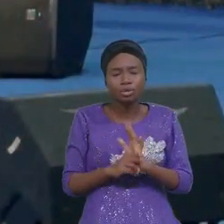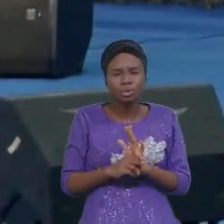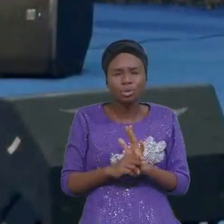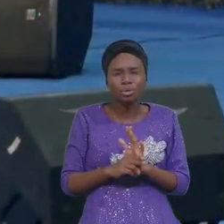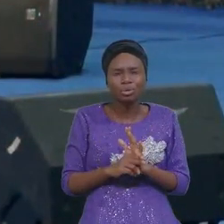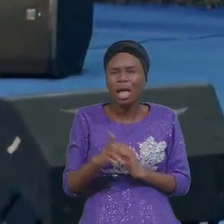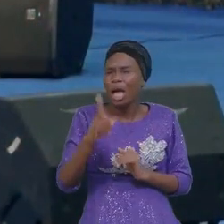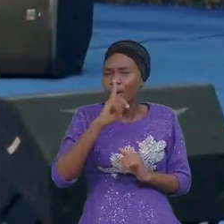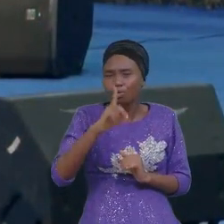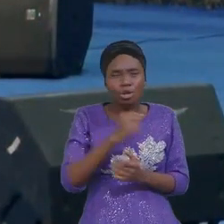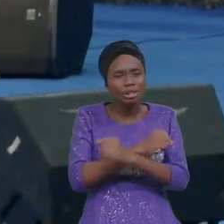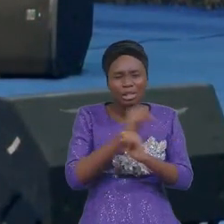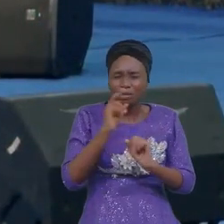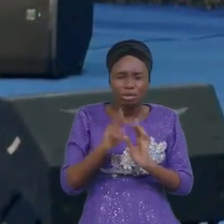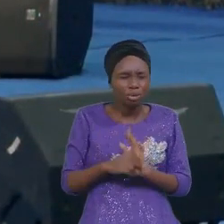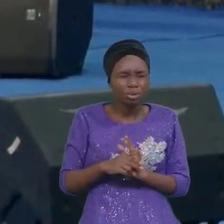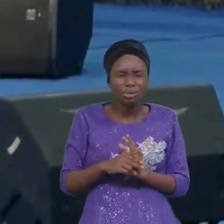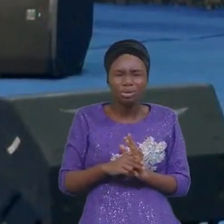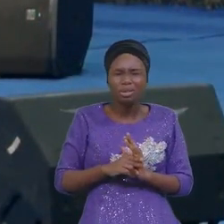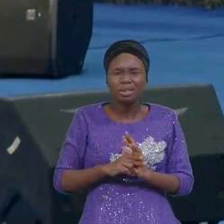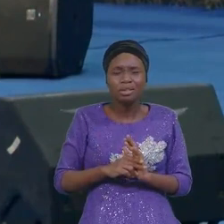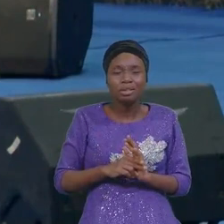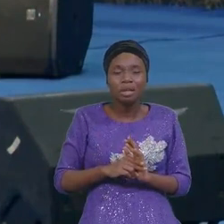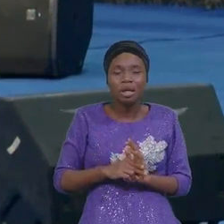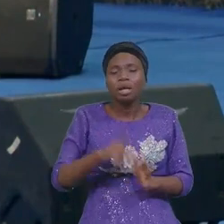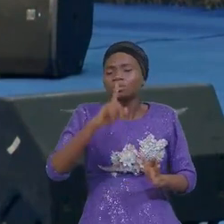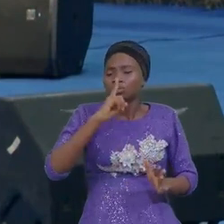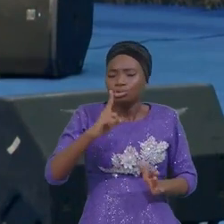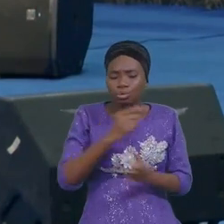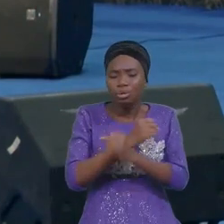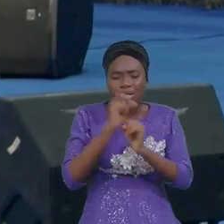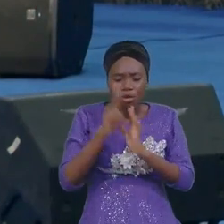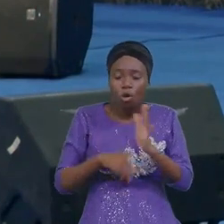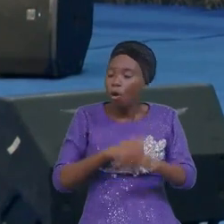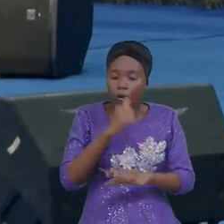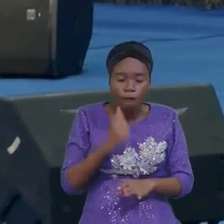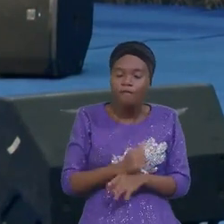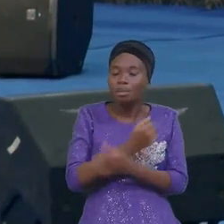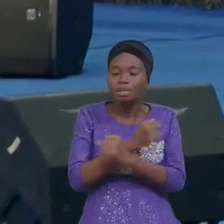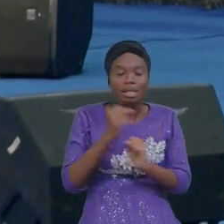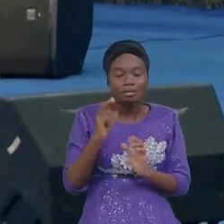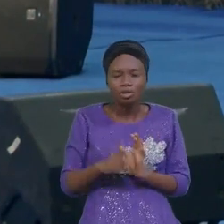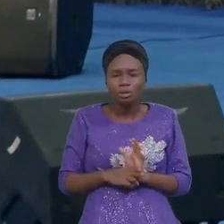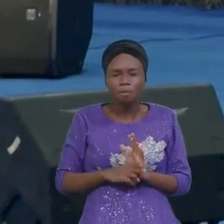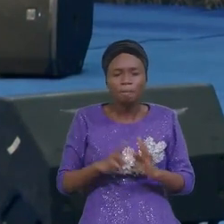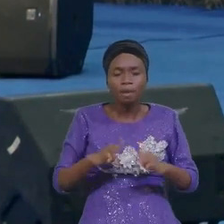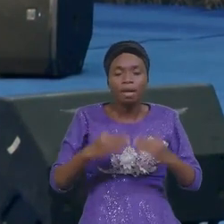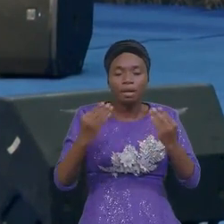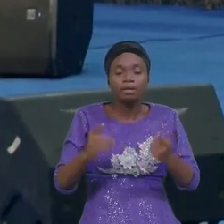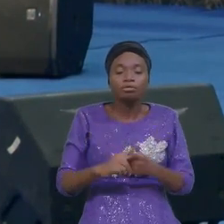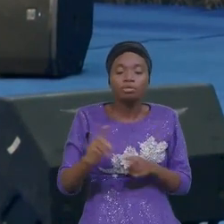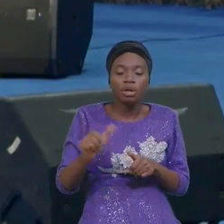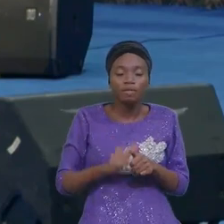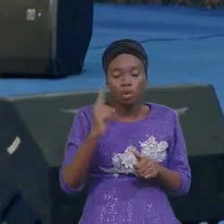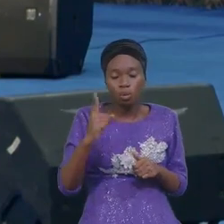assured salvation, ascertained salvation, a confirmed salvation, give to everyone